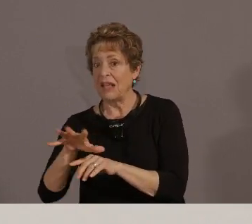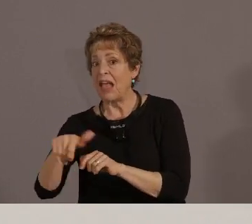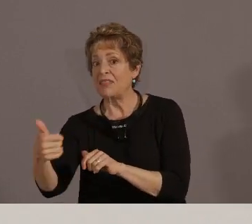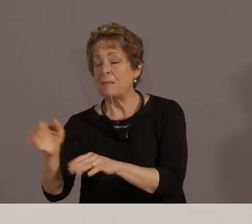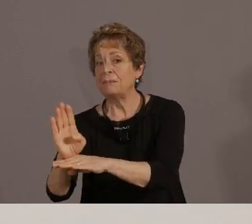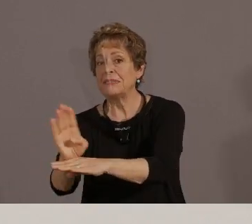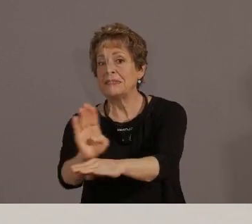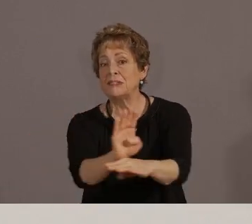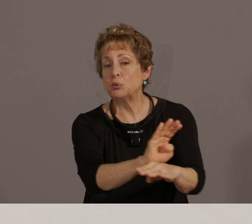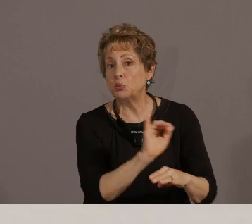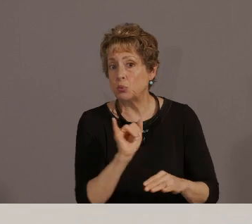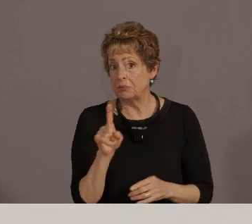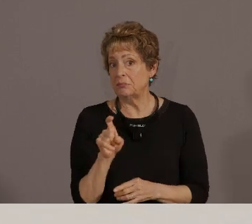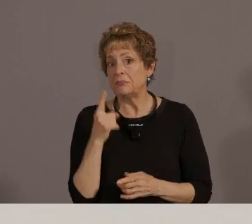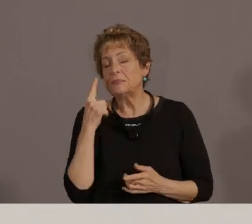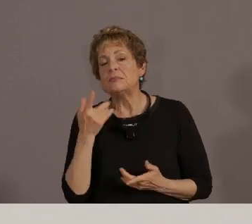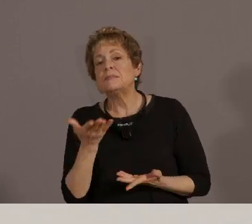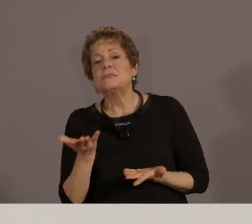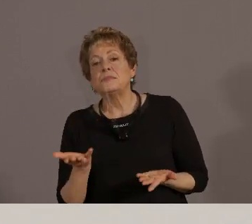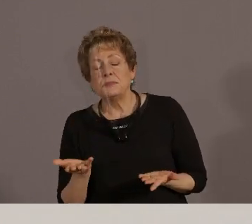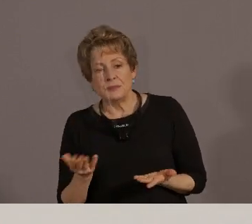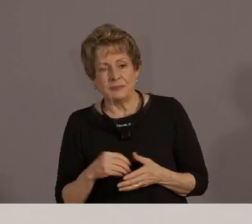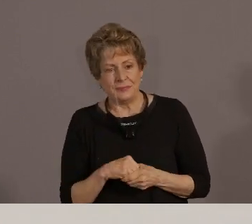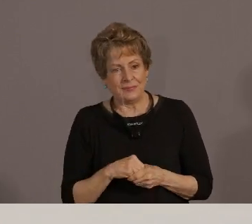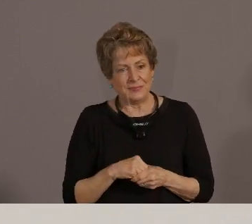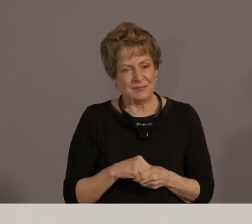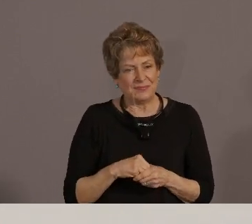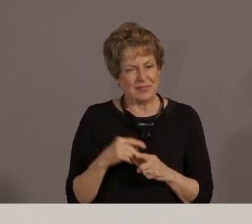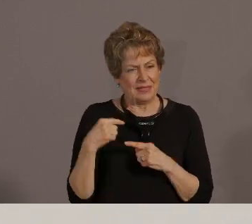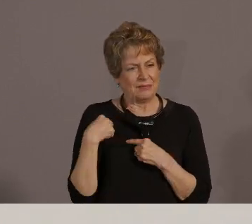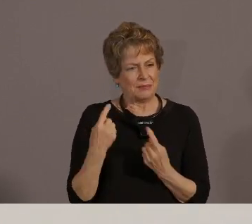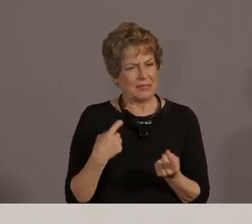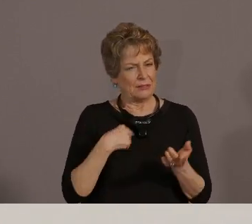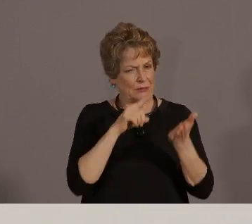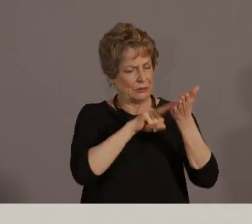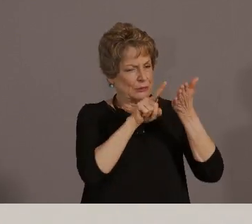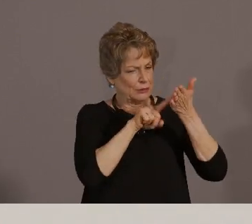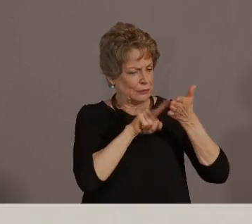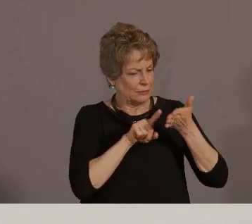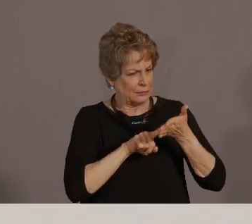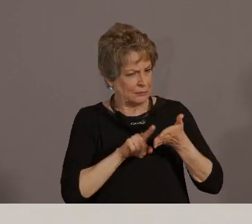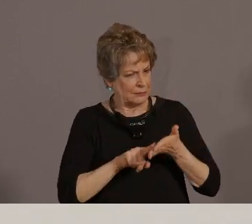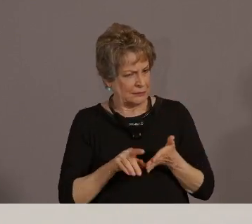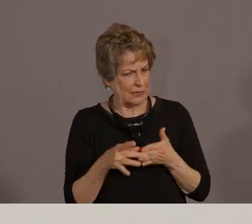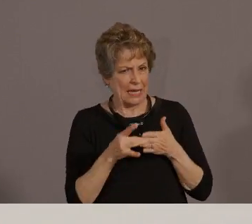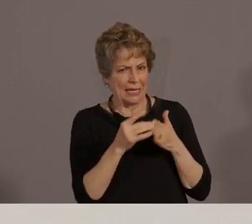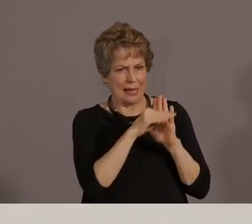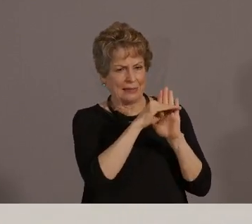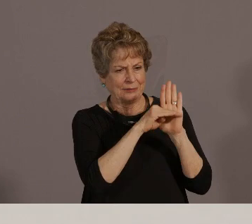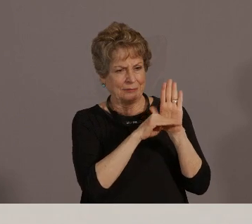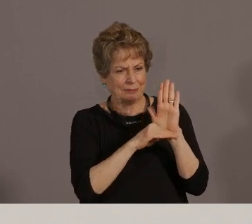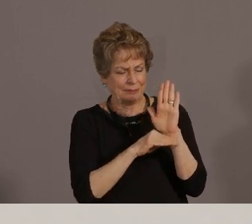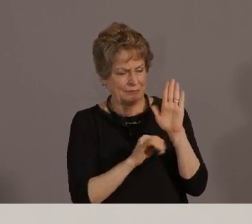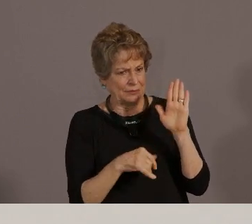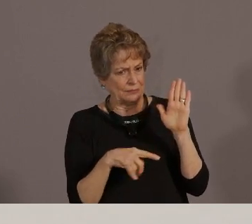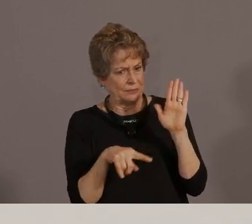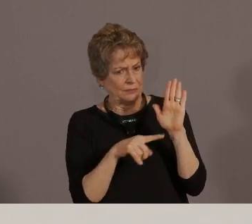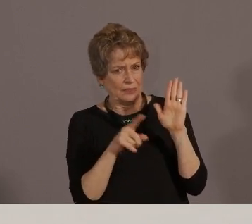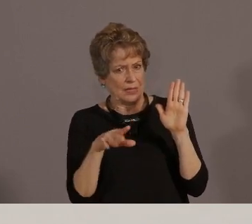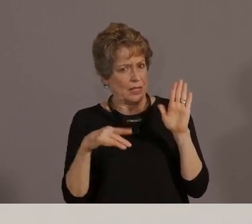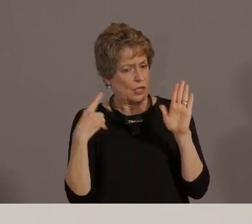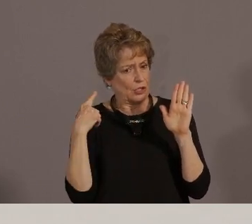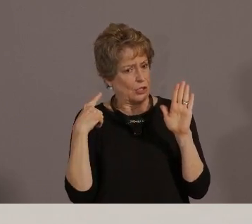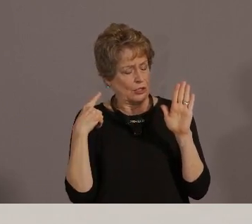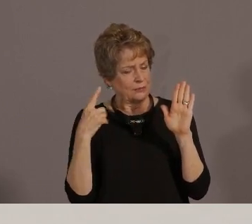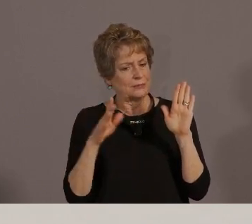Yes, so we've been reviewing that guidance. The guidance, for those that don't know, basically suggests that in the schools, you